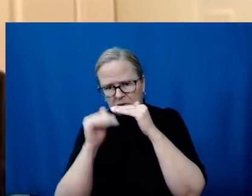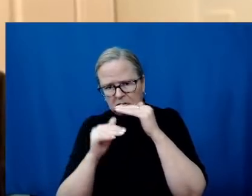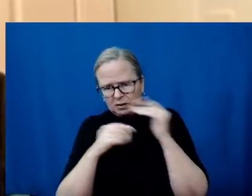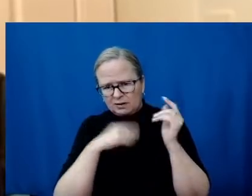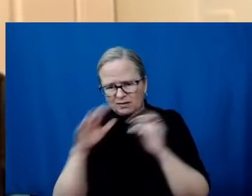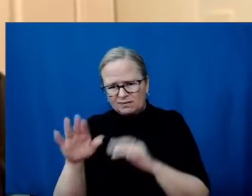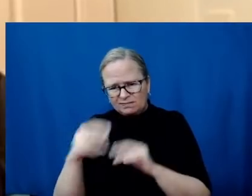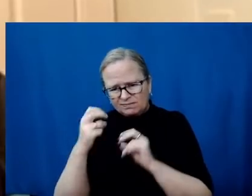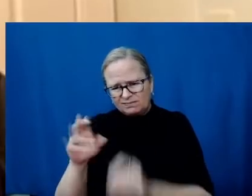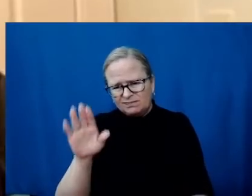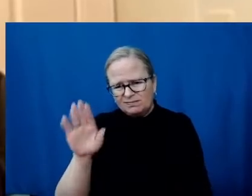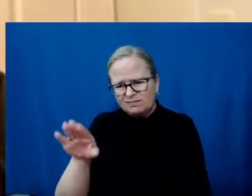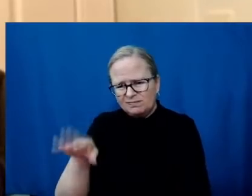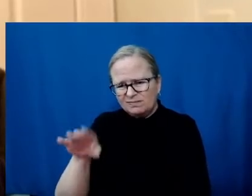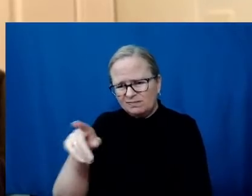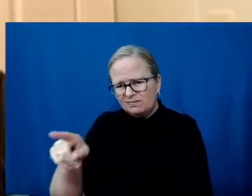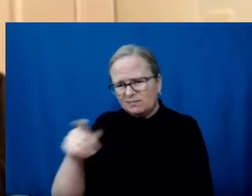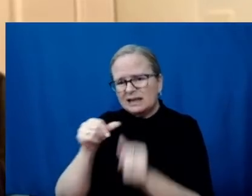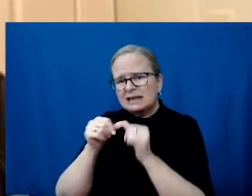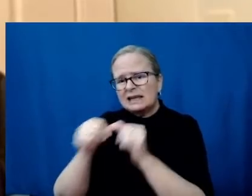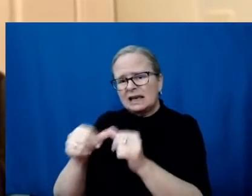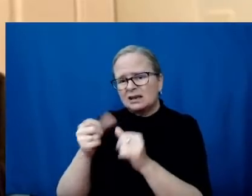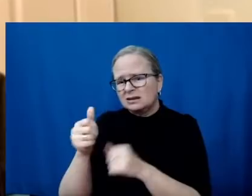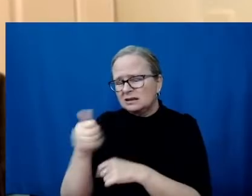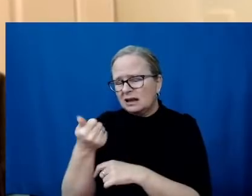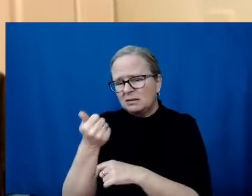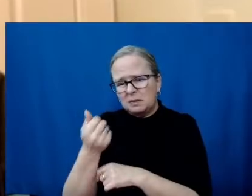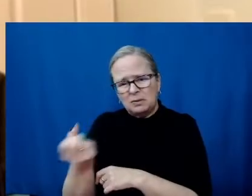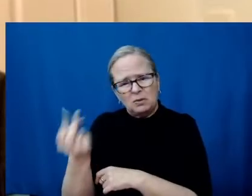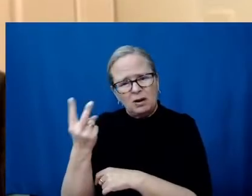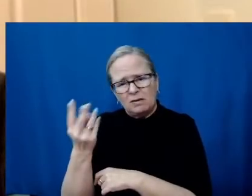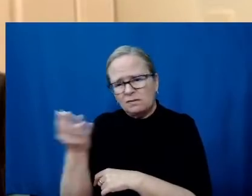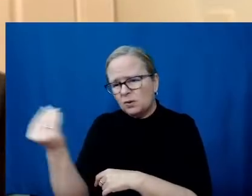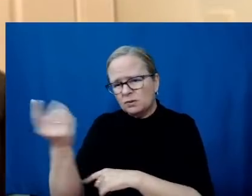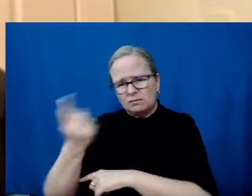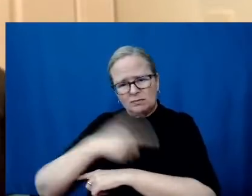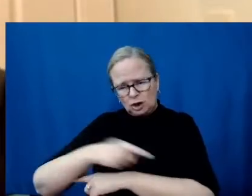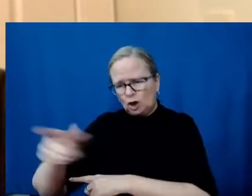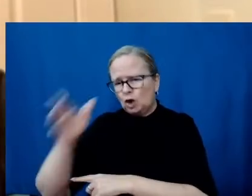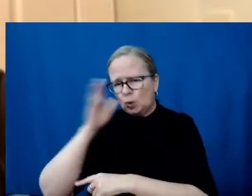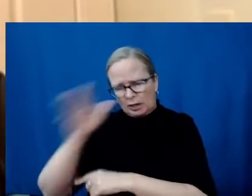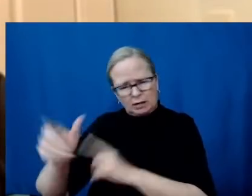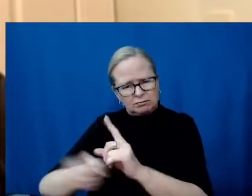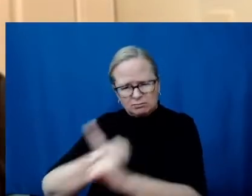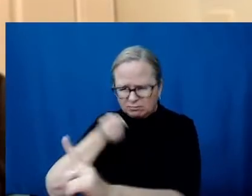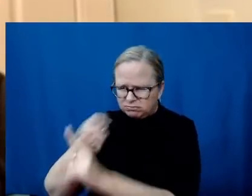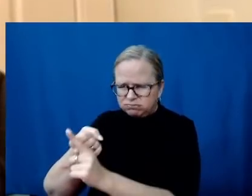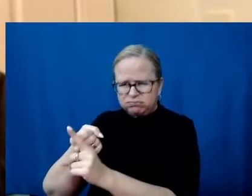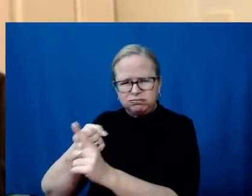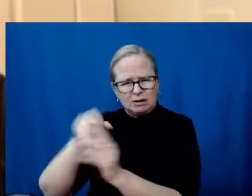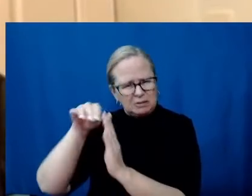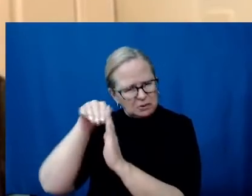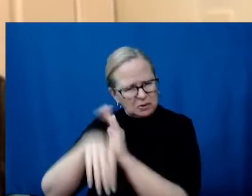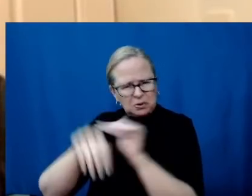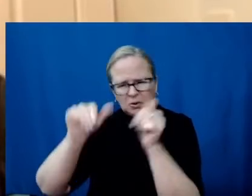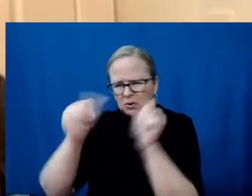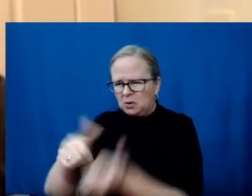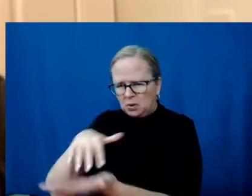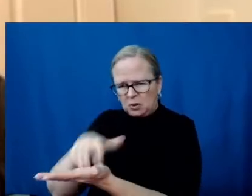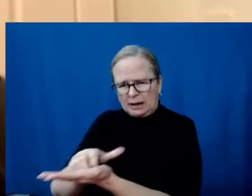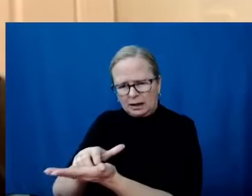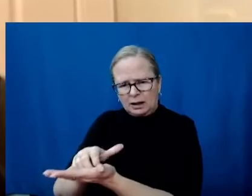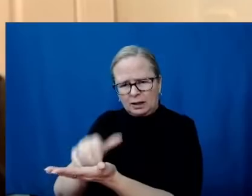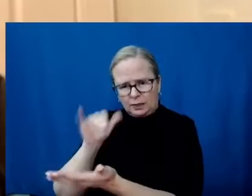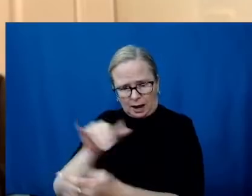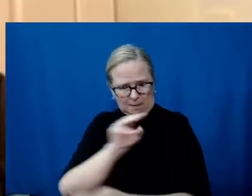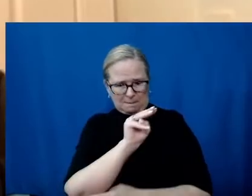is going to knock the heck out of you for the next 10, 12, 14 days or longer. And they feel terrible. So that idea, the mild